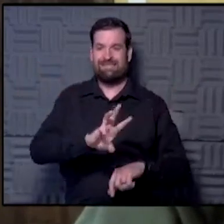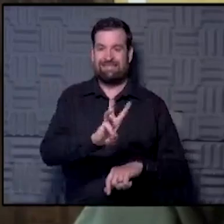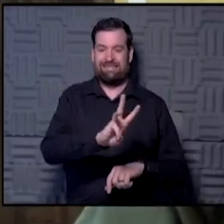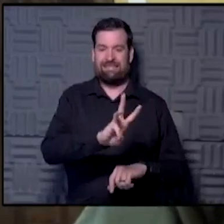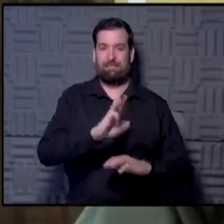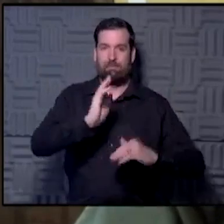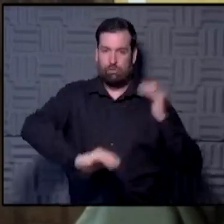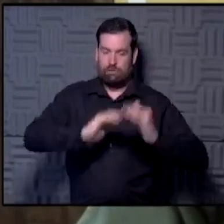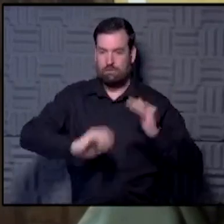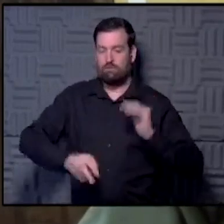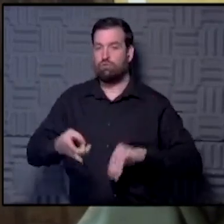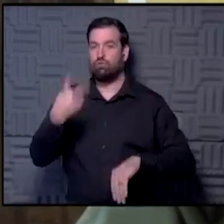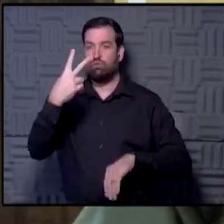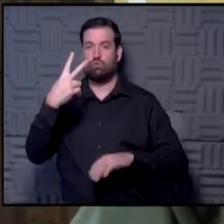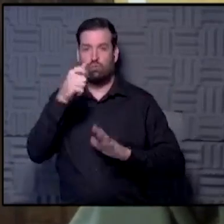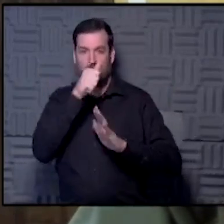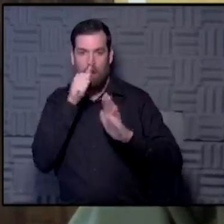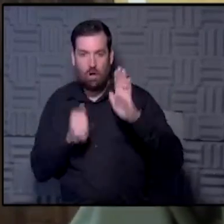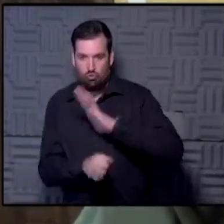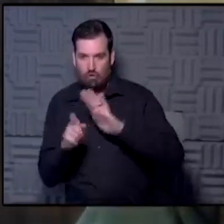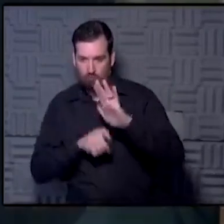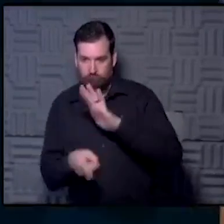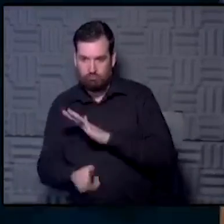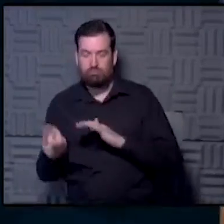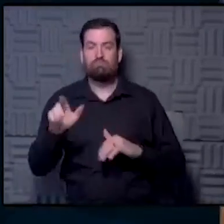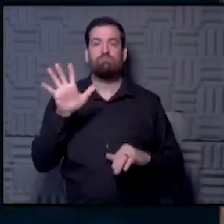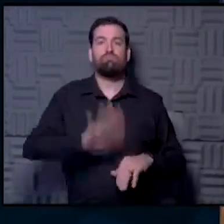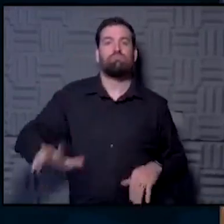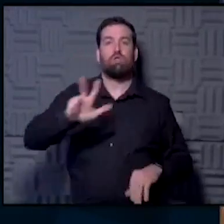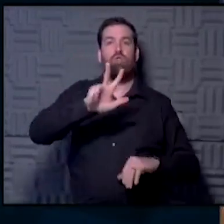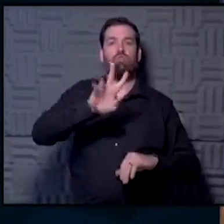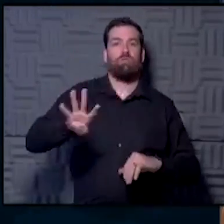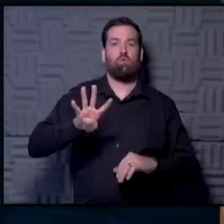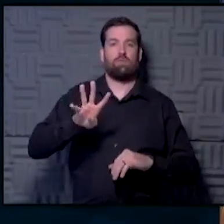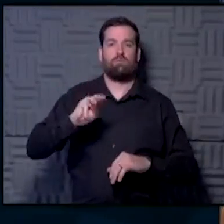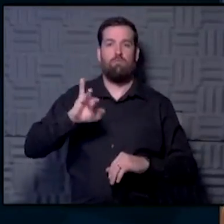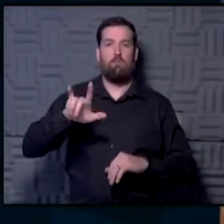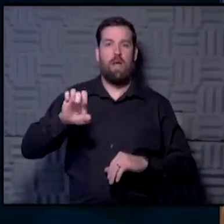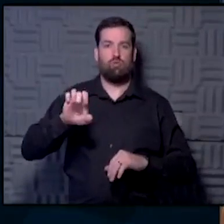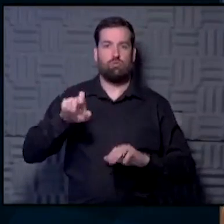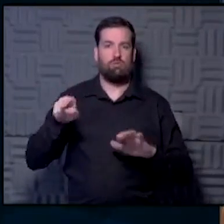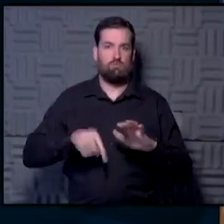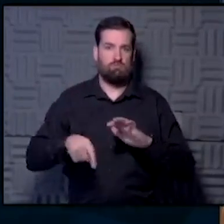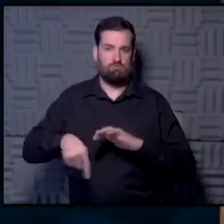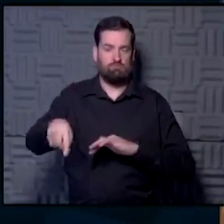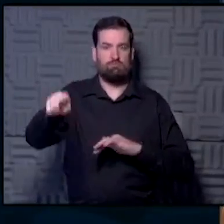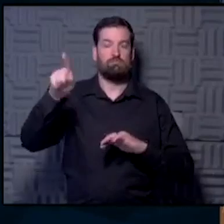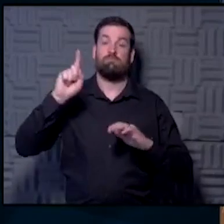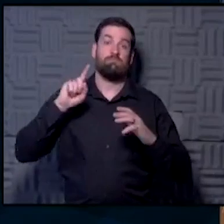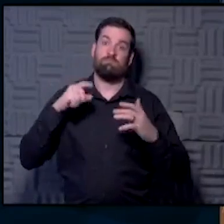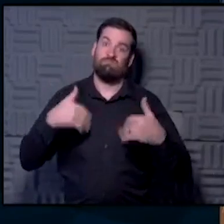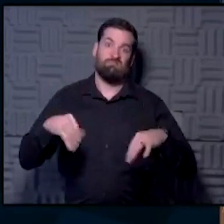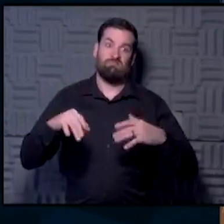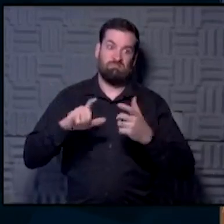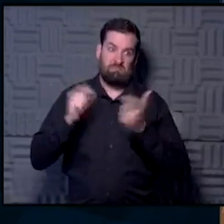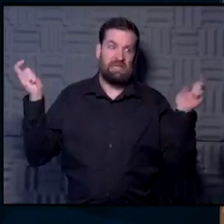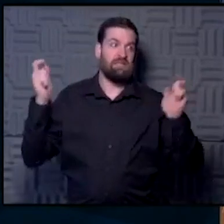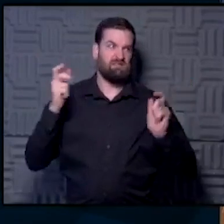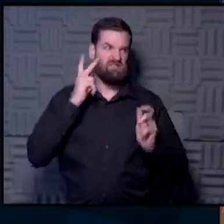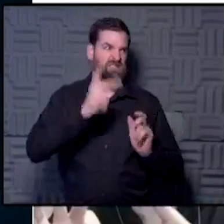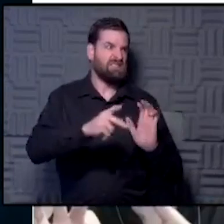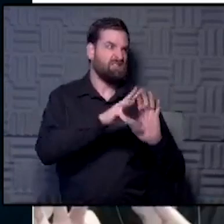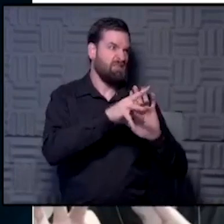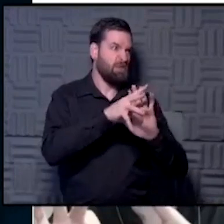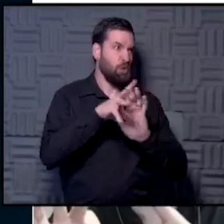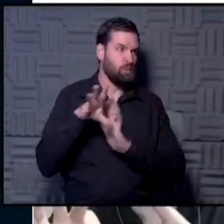facility, 2 underground passages. We're about 3/4 of a mile walk through. So it is extensively large. I'm sure you're seeing that in the video that's